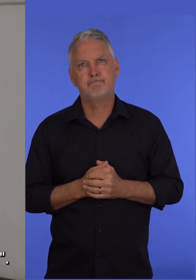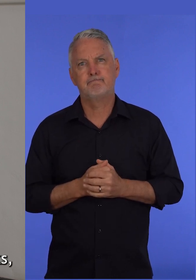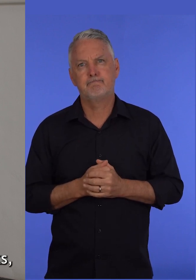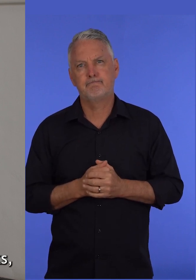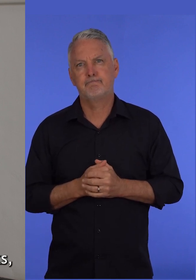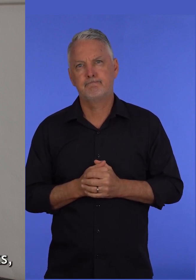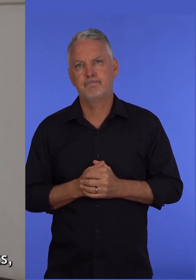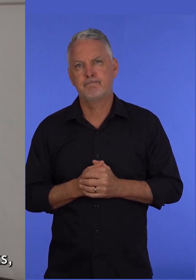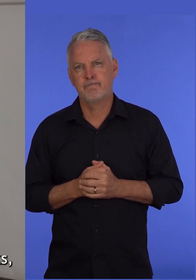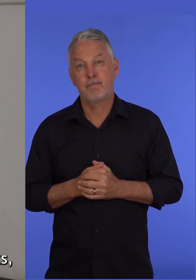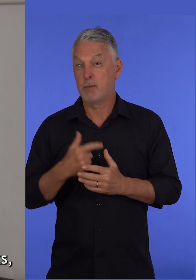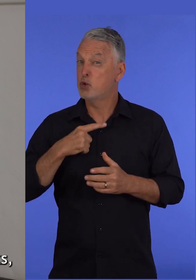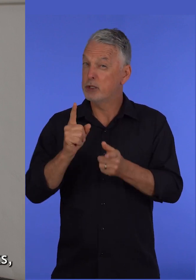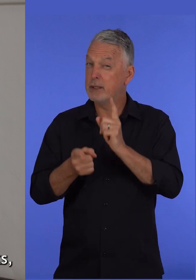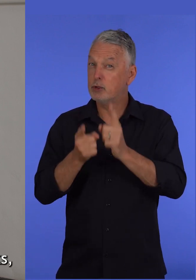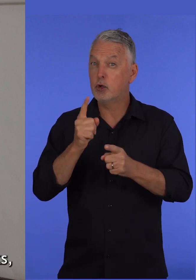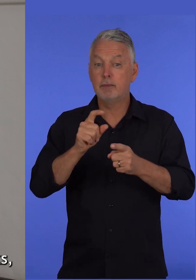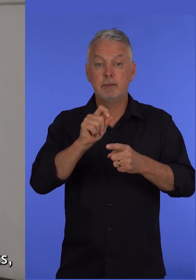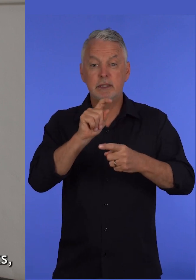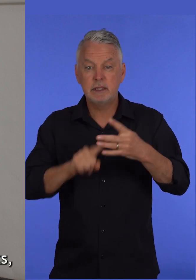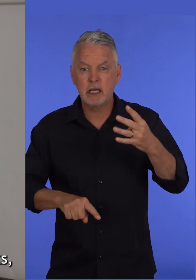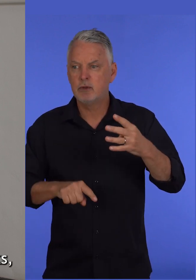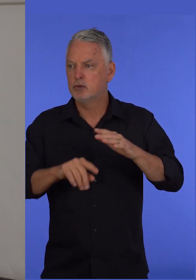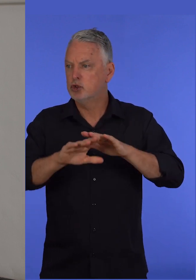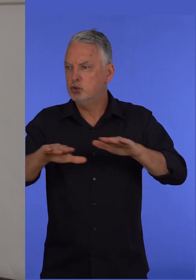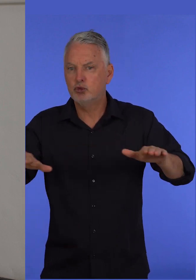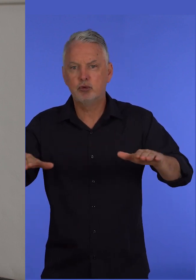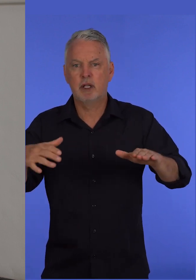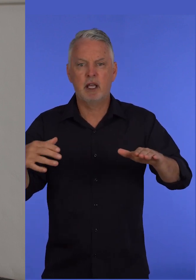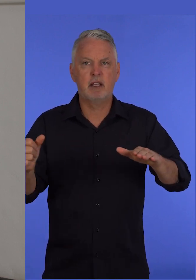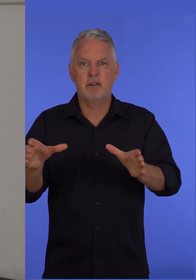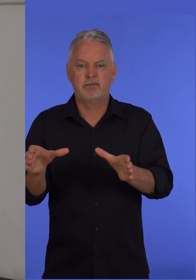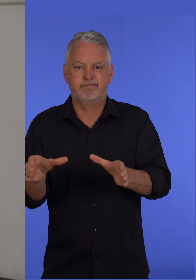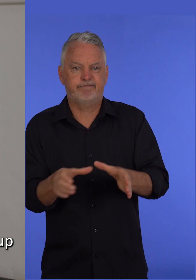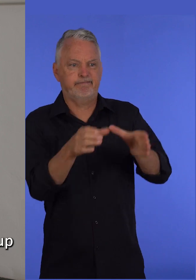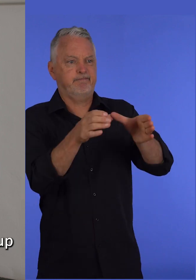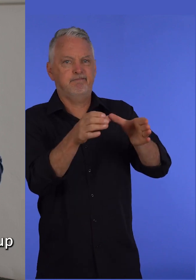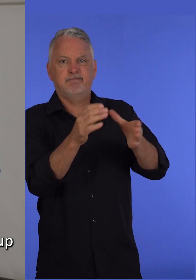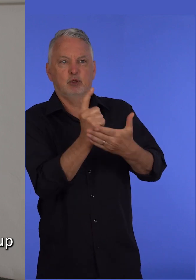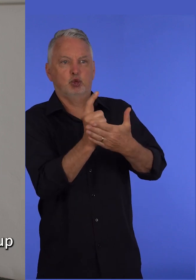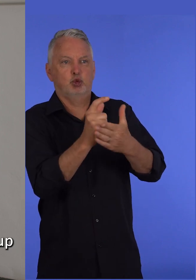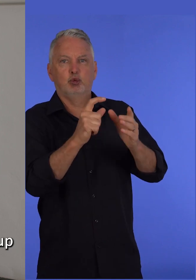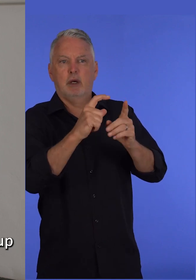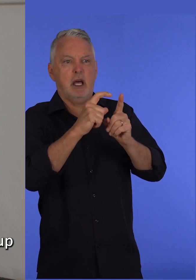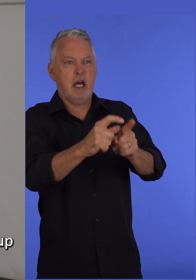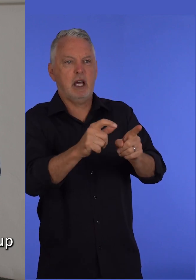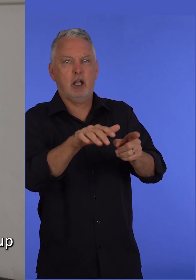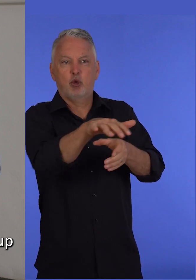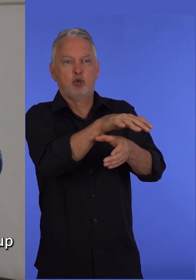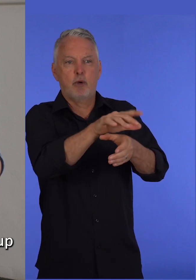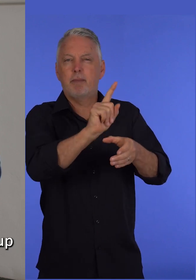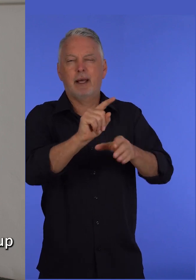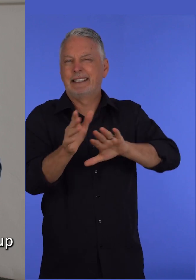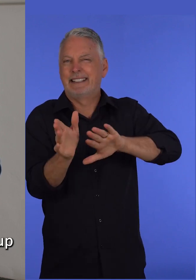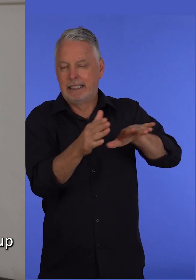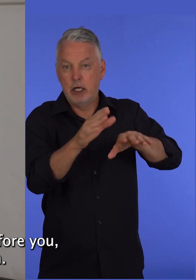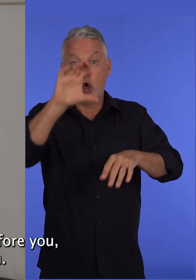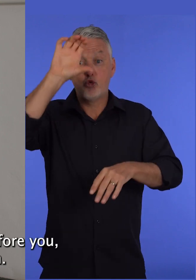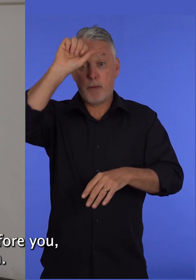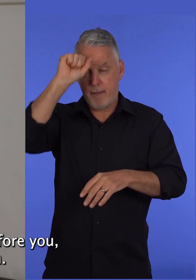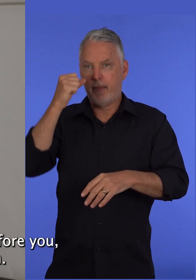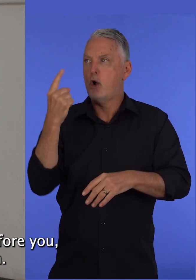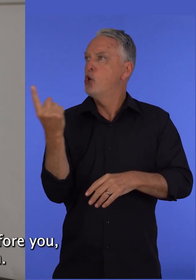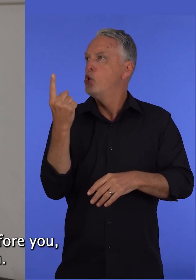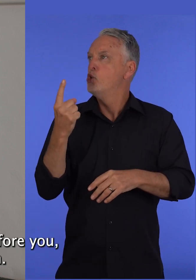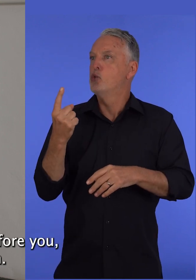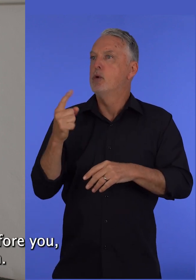And when you do get to those too hard bottlenecks, go back, just remind yourself of the group that are around you, the